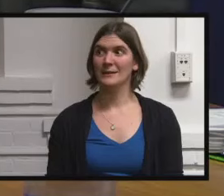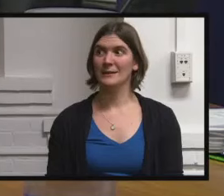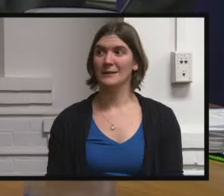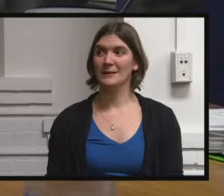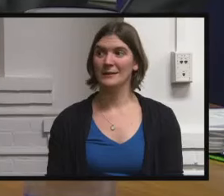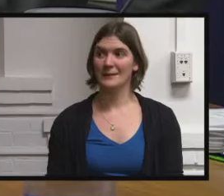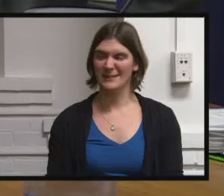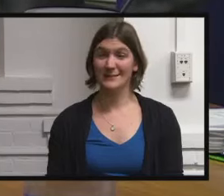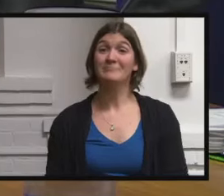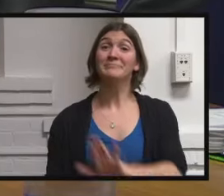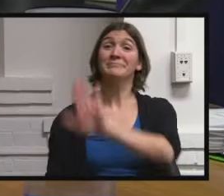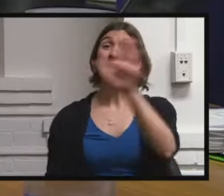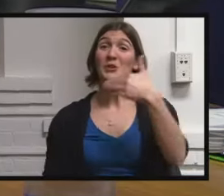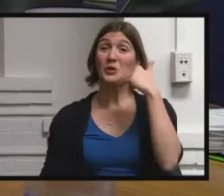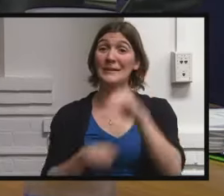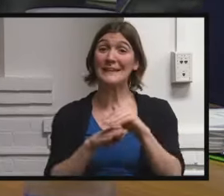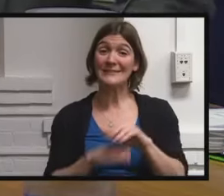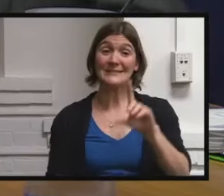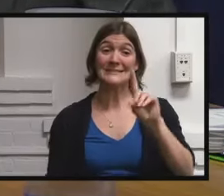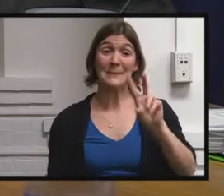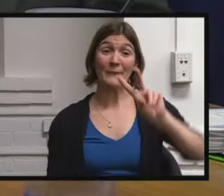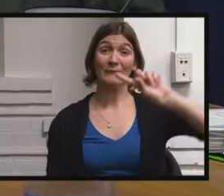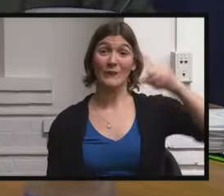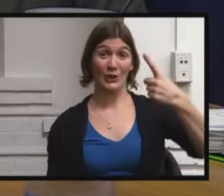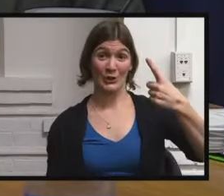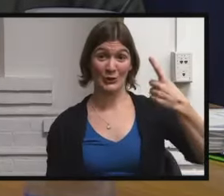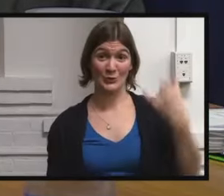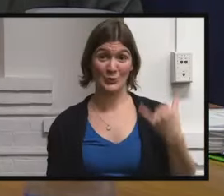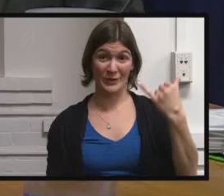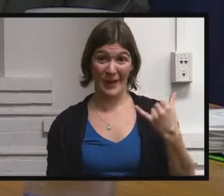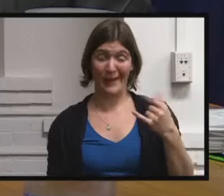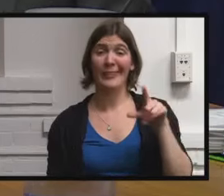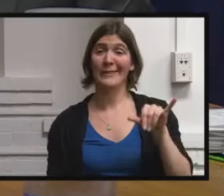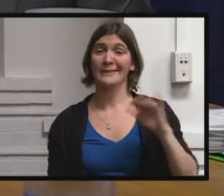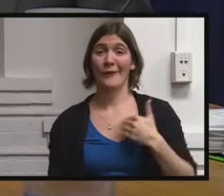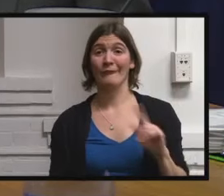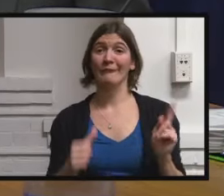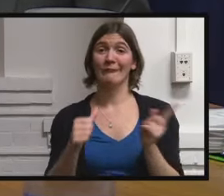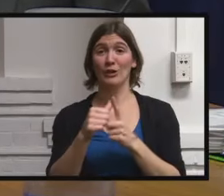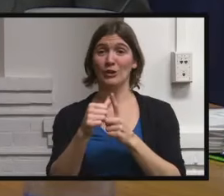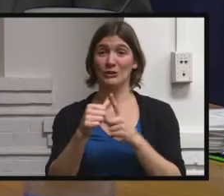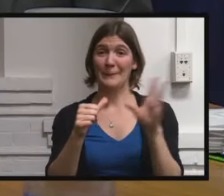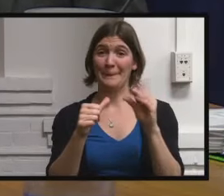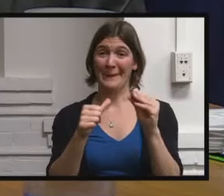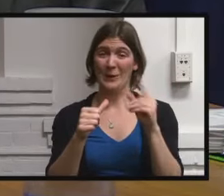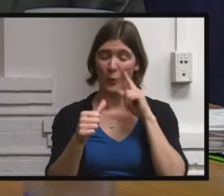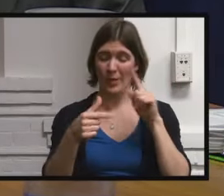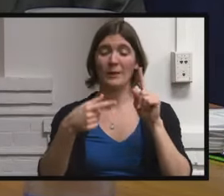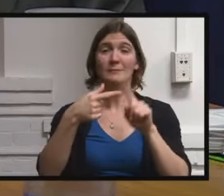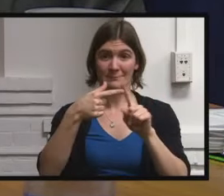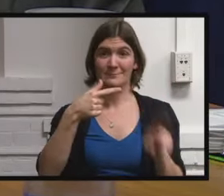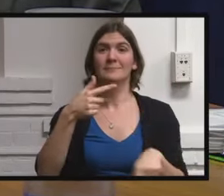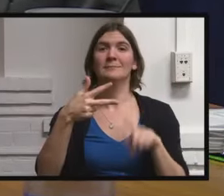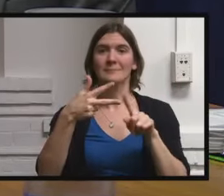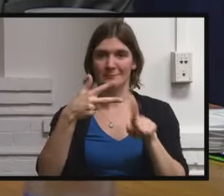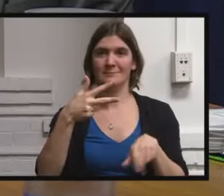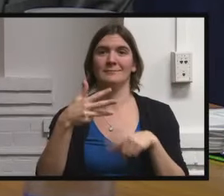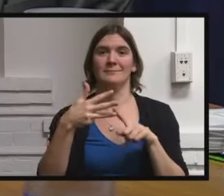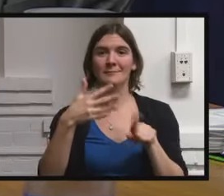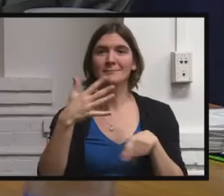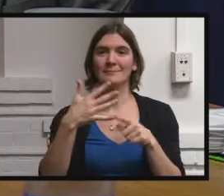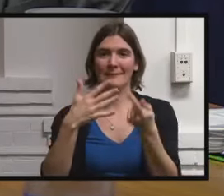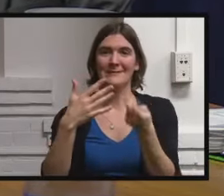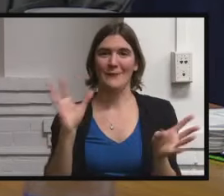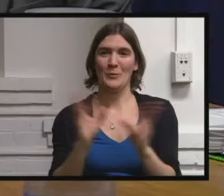Good evening. It's December 1st, and we're here for our first regularly scheduled meeting of December of the